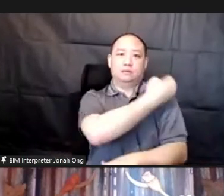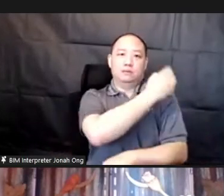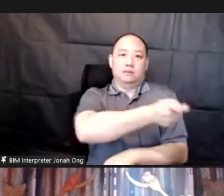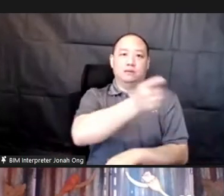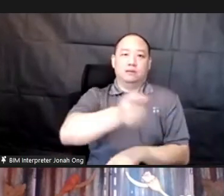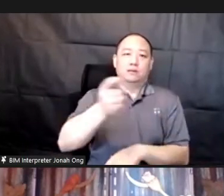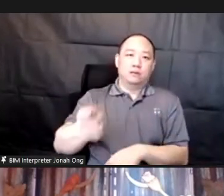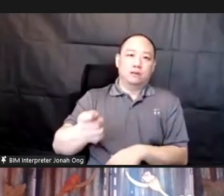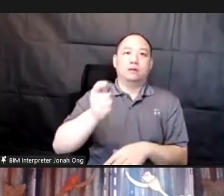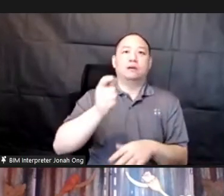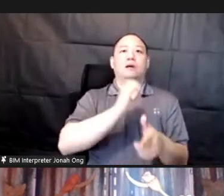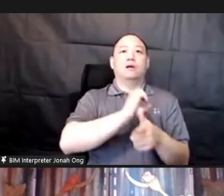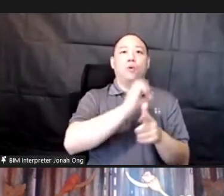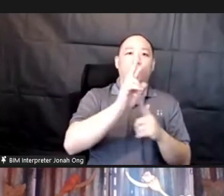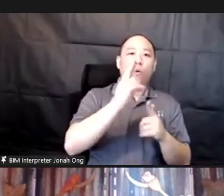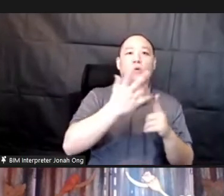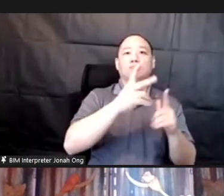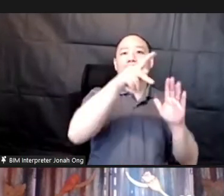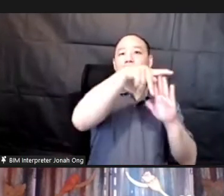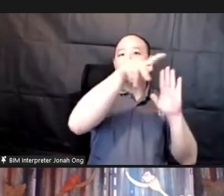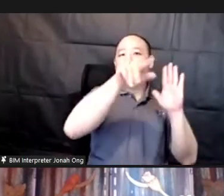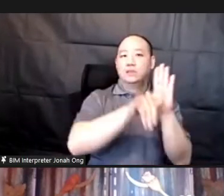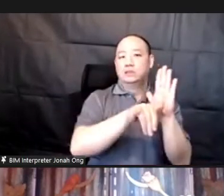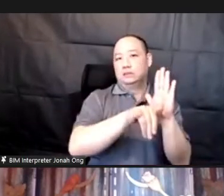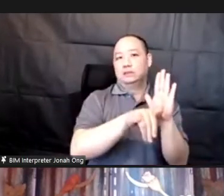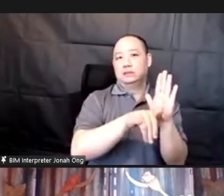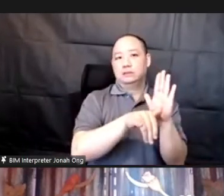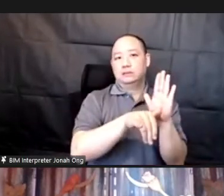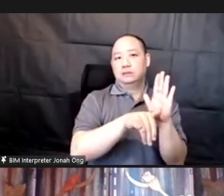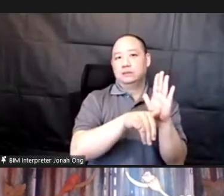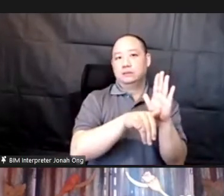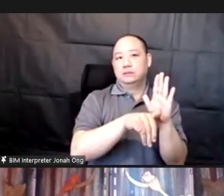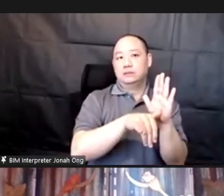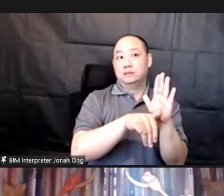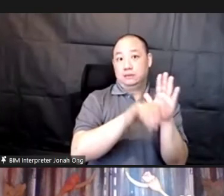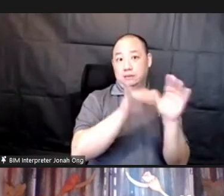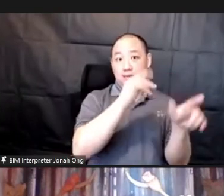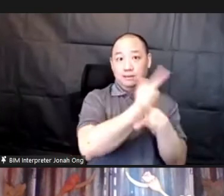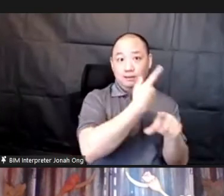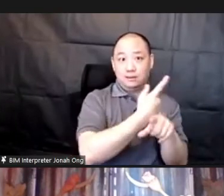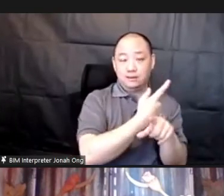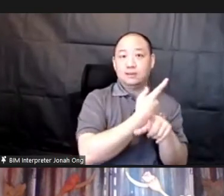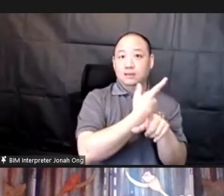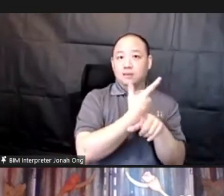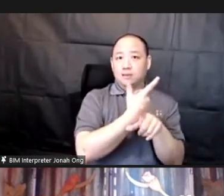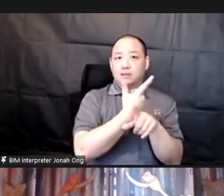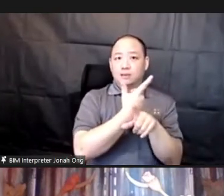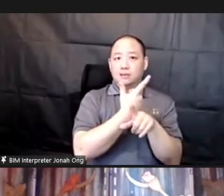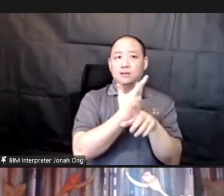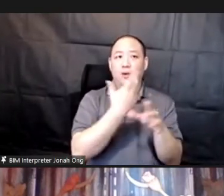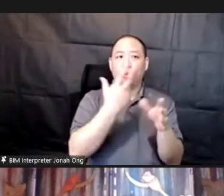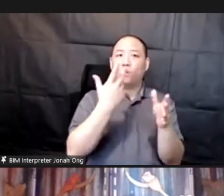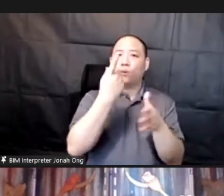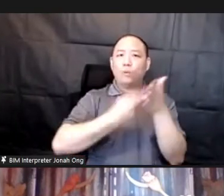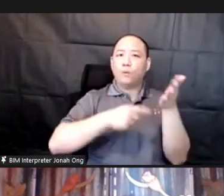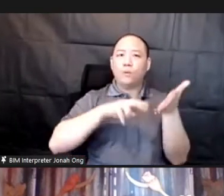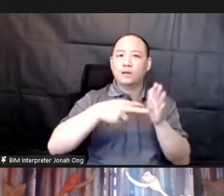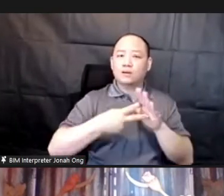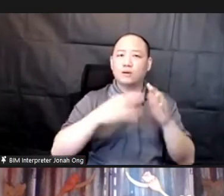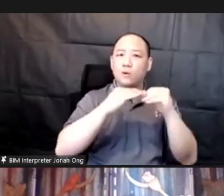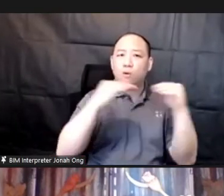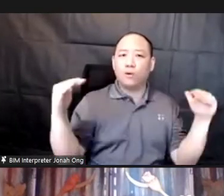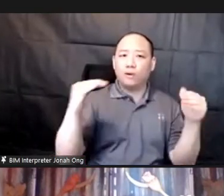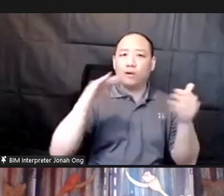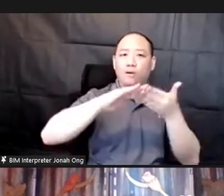community level policy, Mahirah. Okay, for the community level policy, what does you mean by community level? Is it